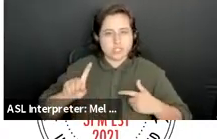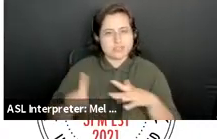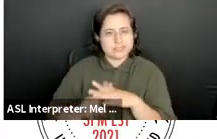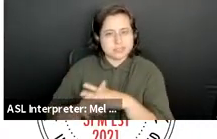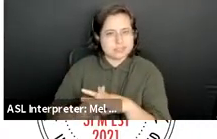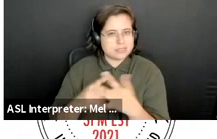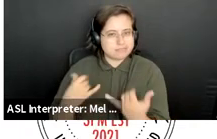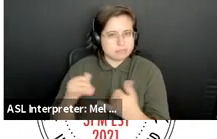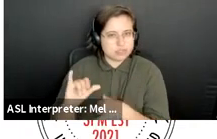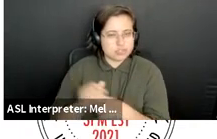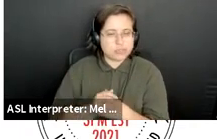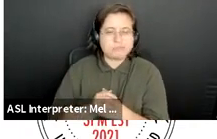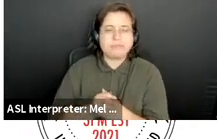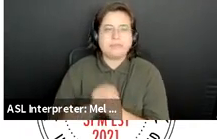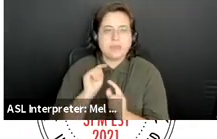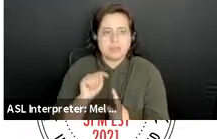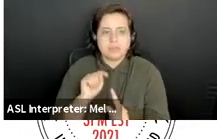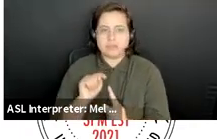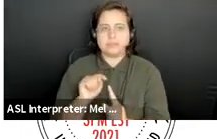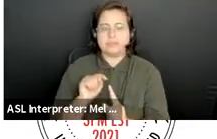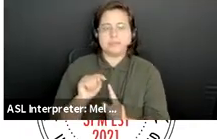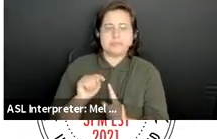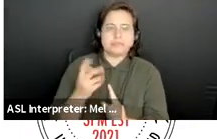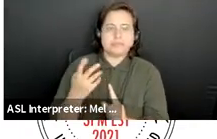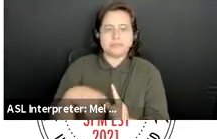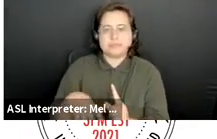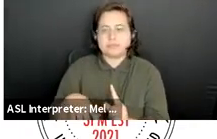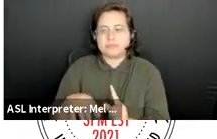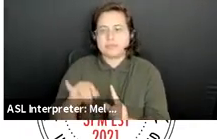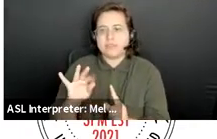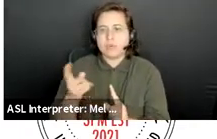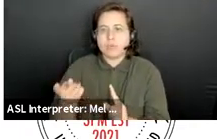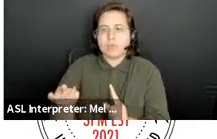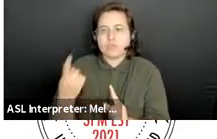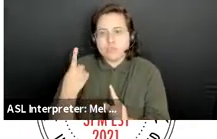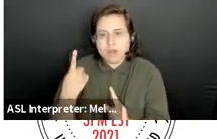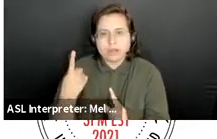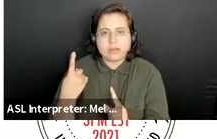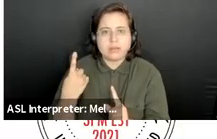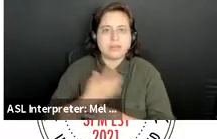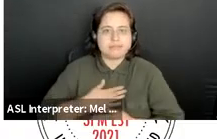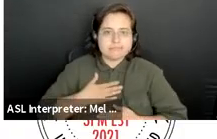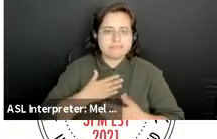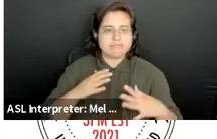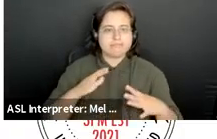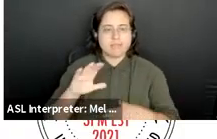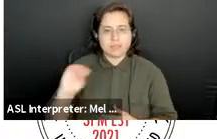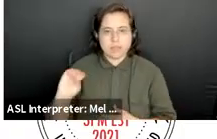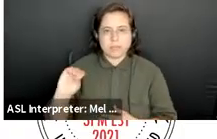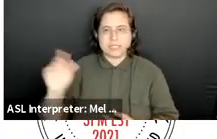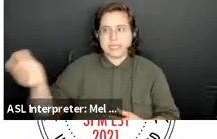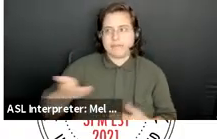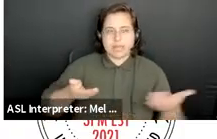well, is around if one entertainment company invites artists from 2 different countries under a